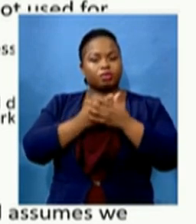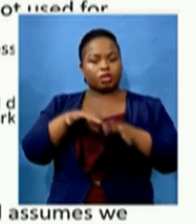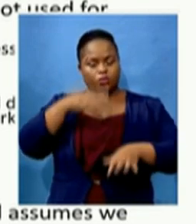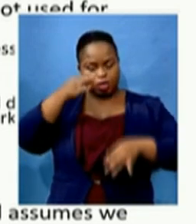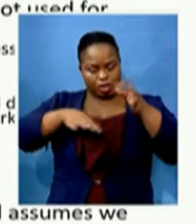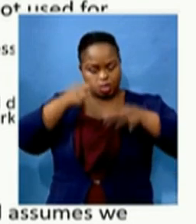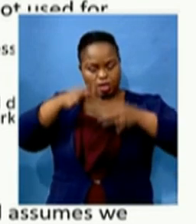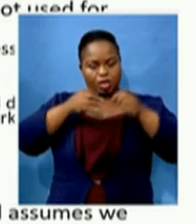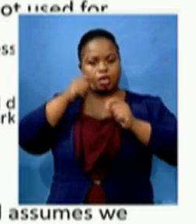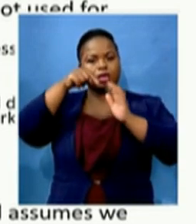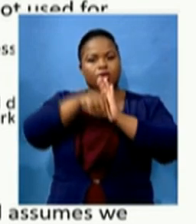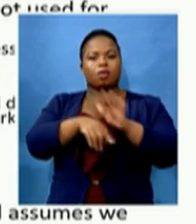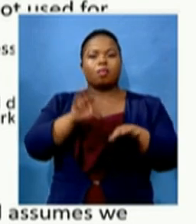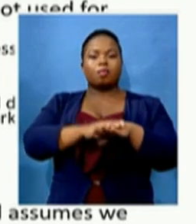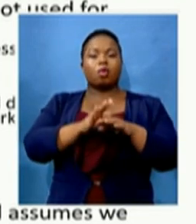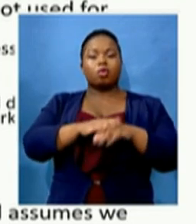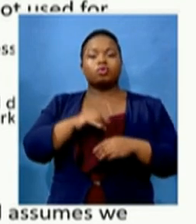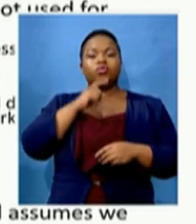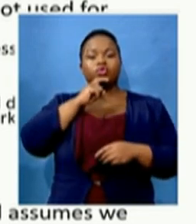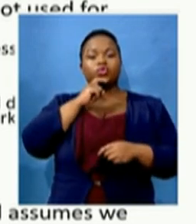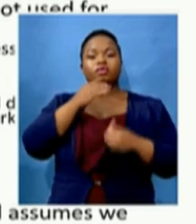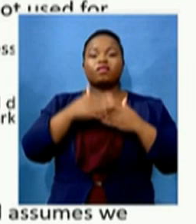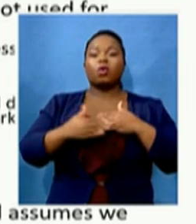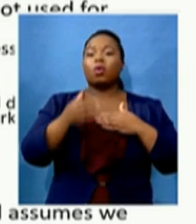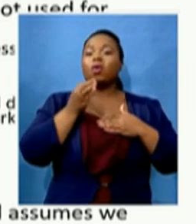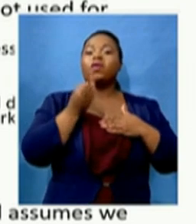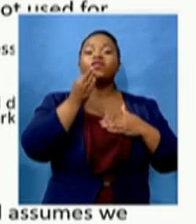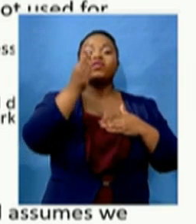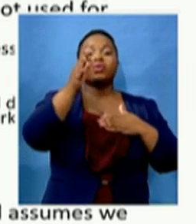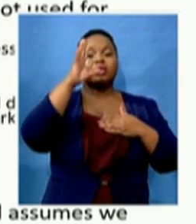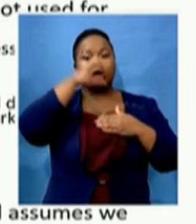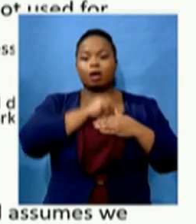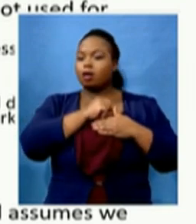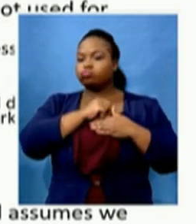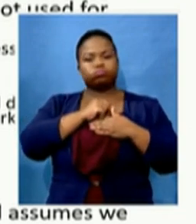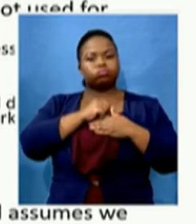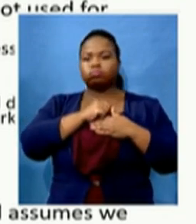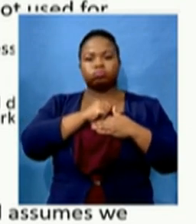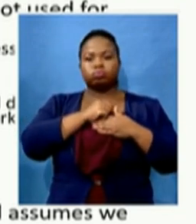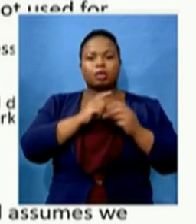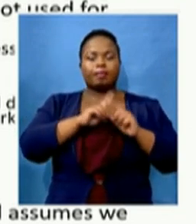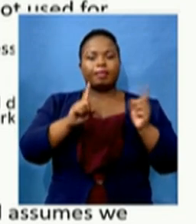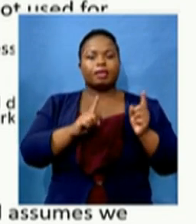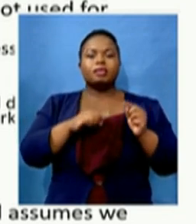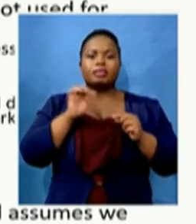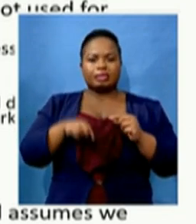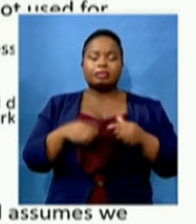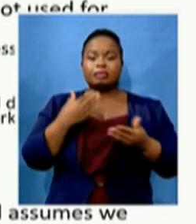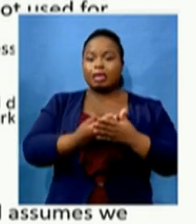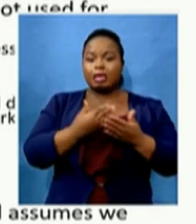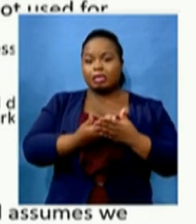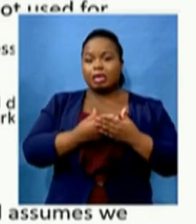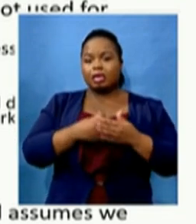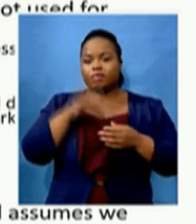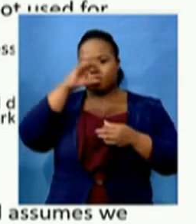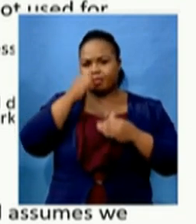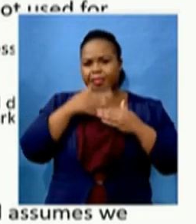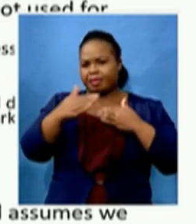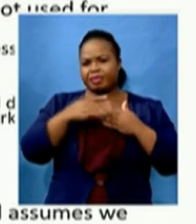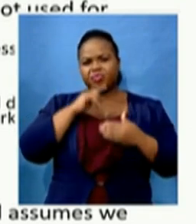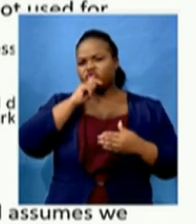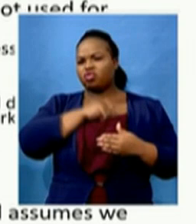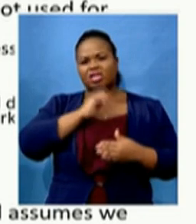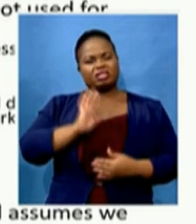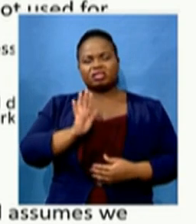forecasting. And although I can forecast, I do not trust the forecast. So it's really a model looking at the